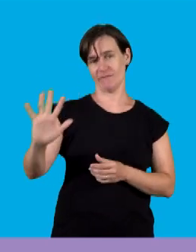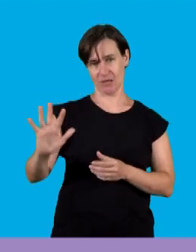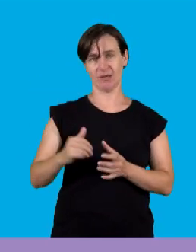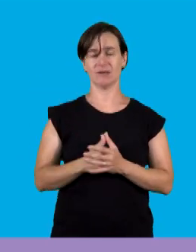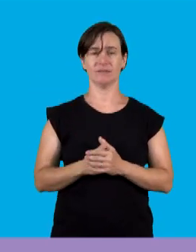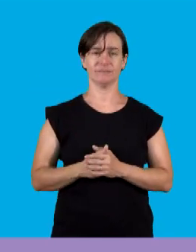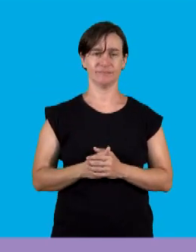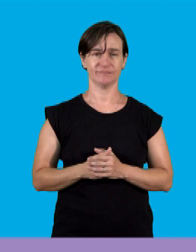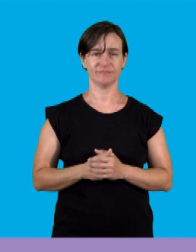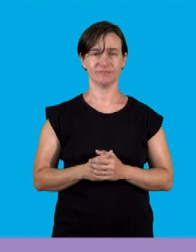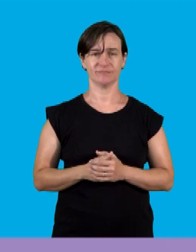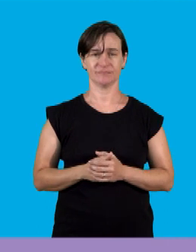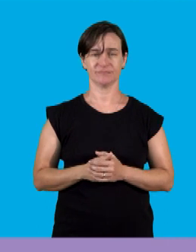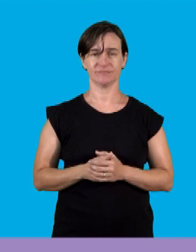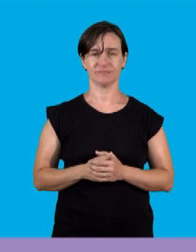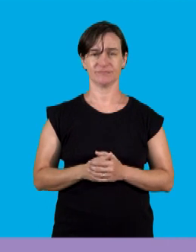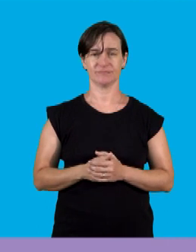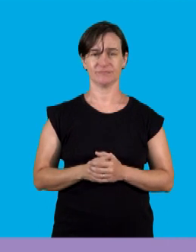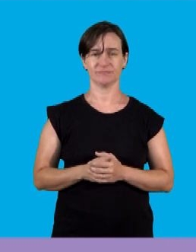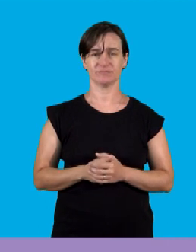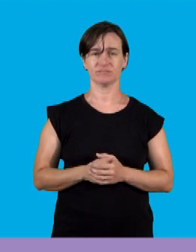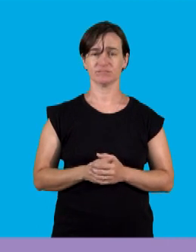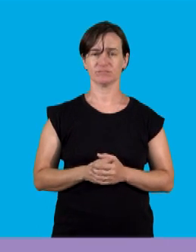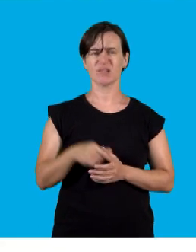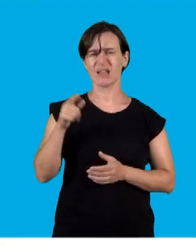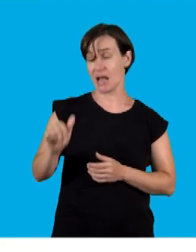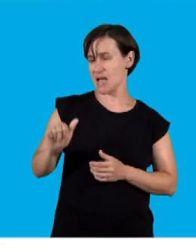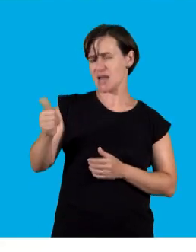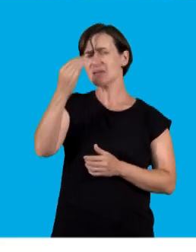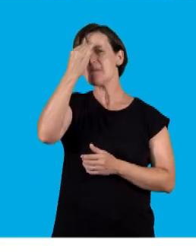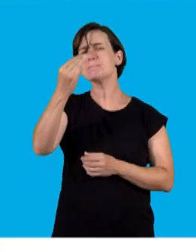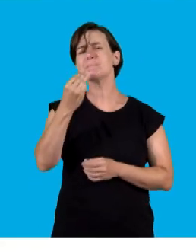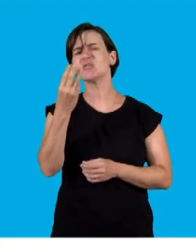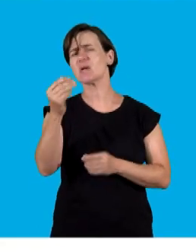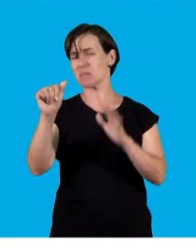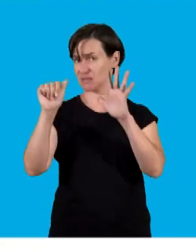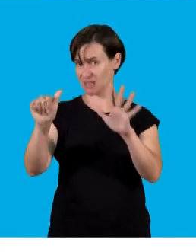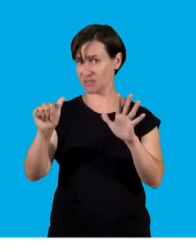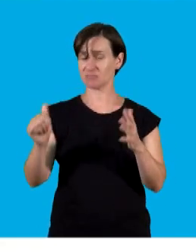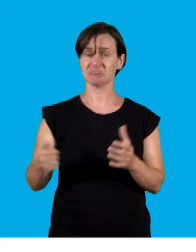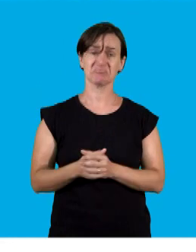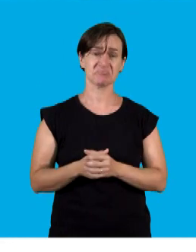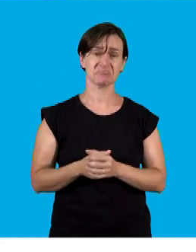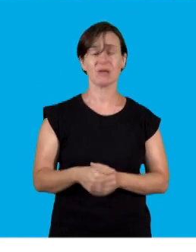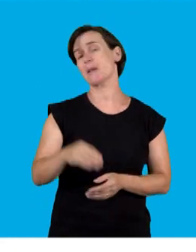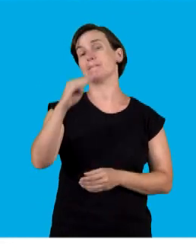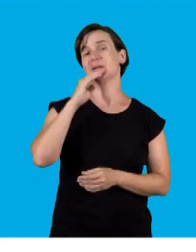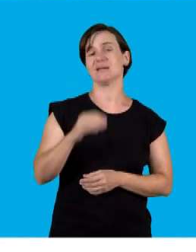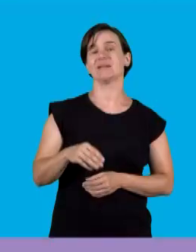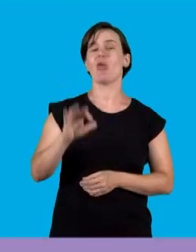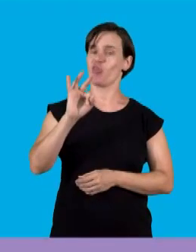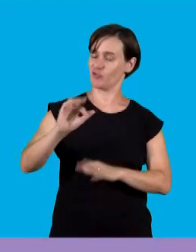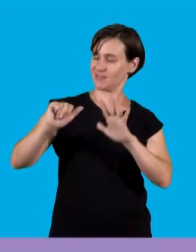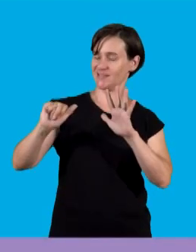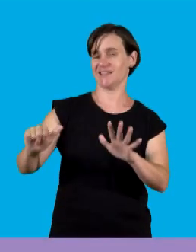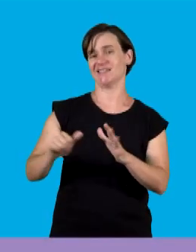is 25. And then what about that sixth figure? That is going to